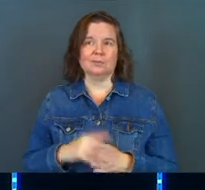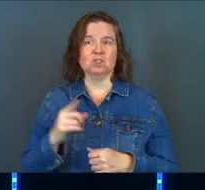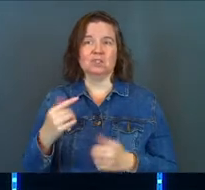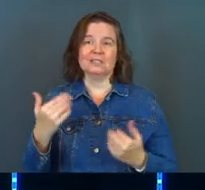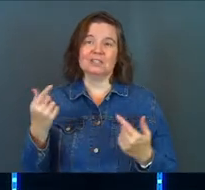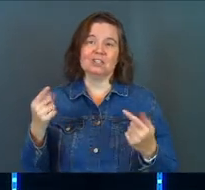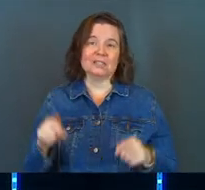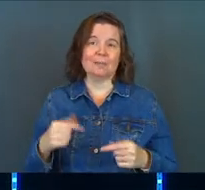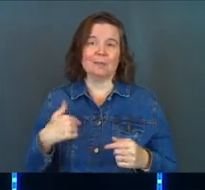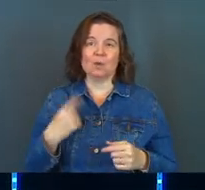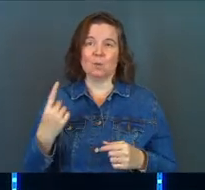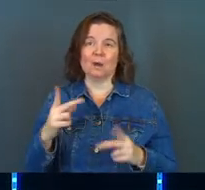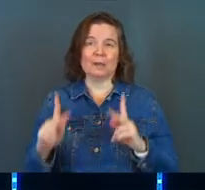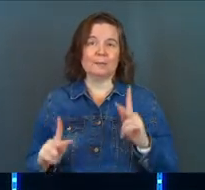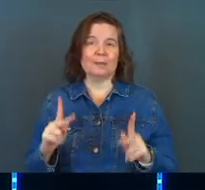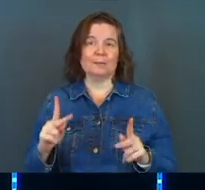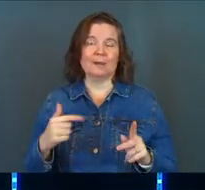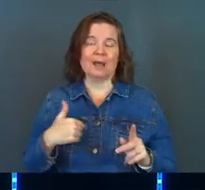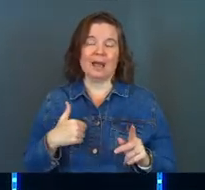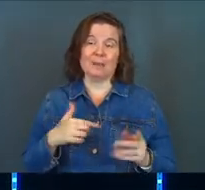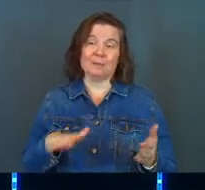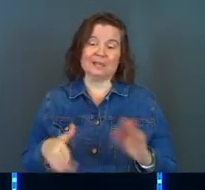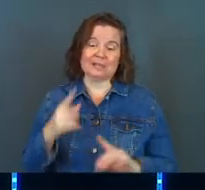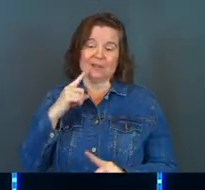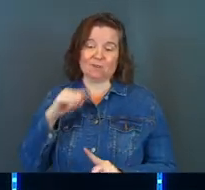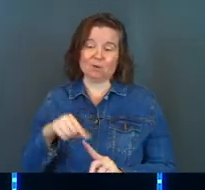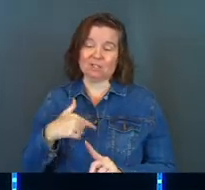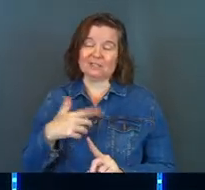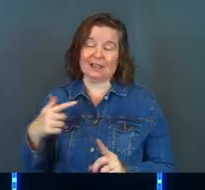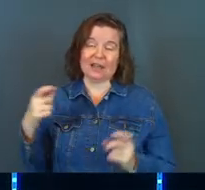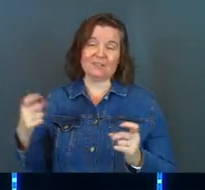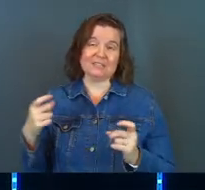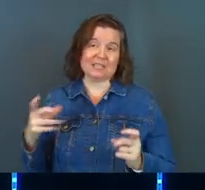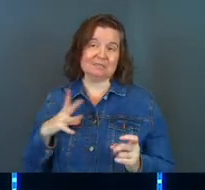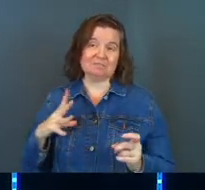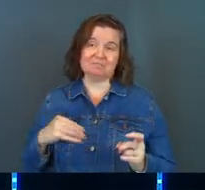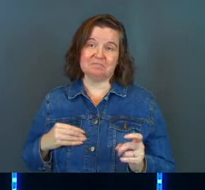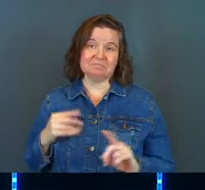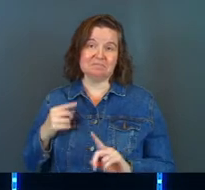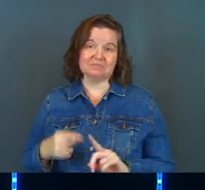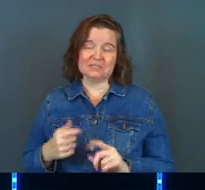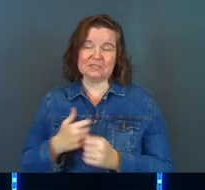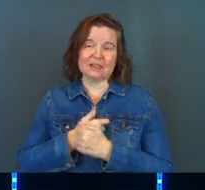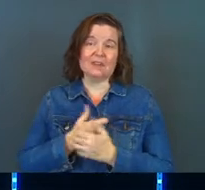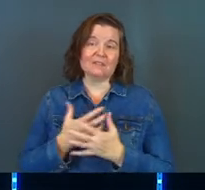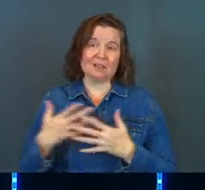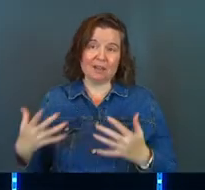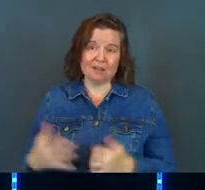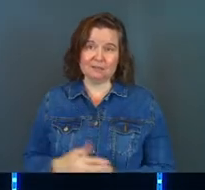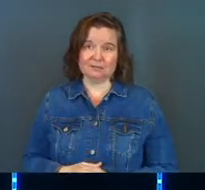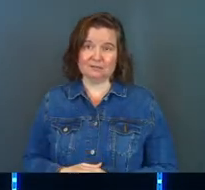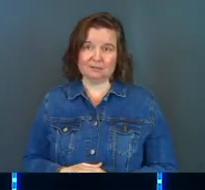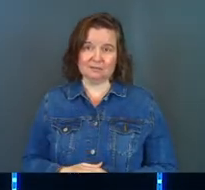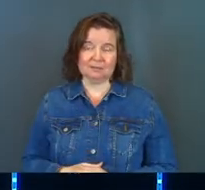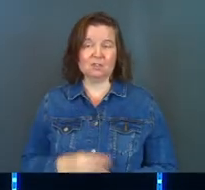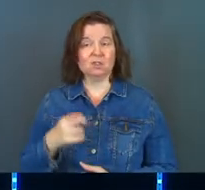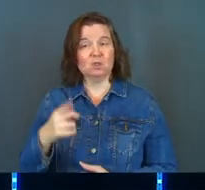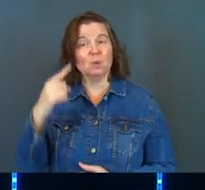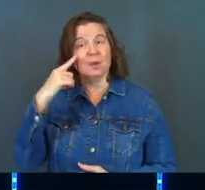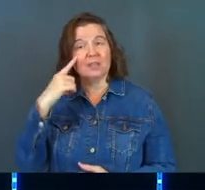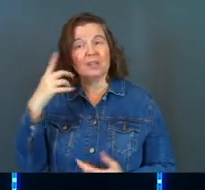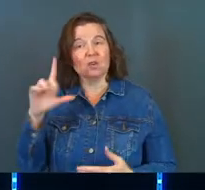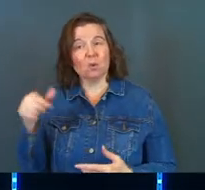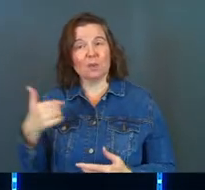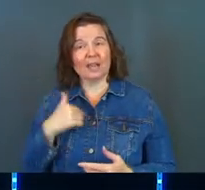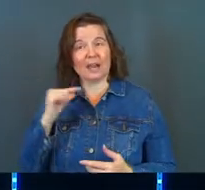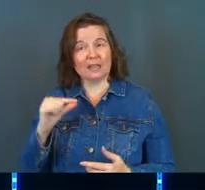She just happens to be one of the people I'm going to die for. She's got a lot of sin. So she loves a lot. You think you've